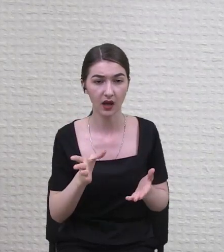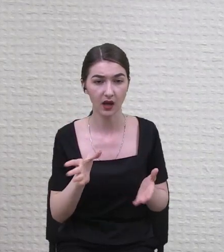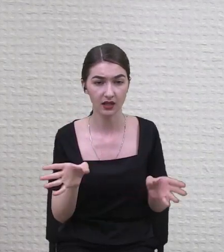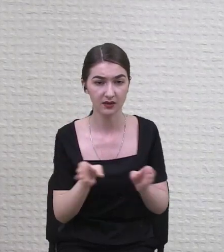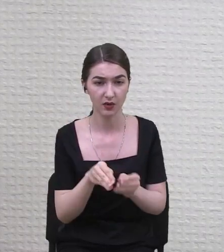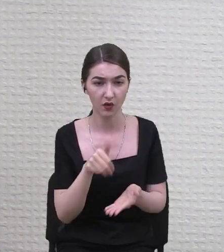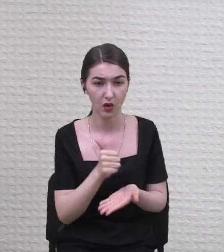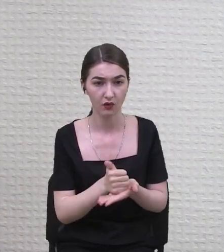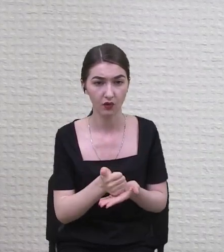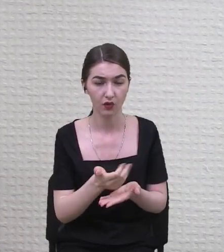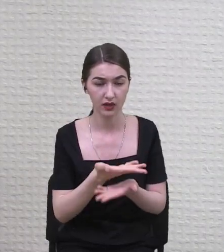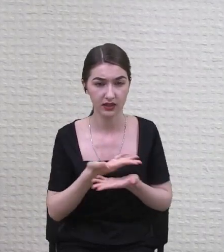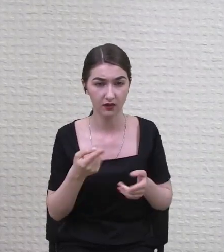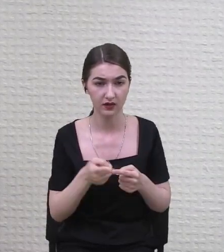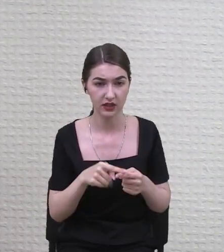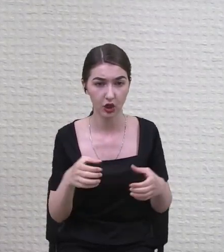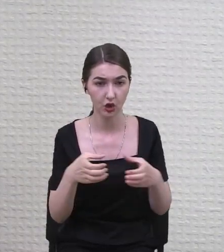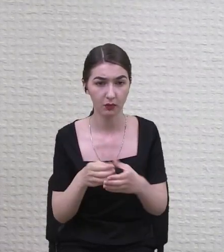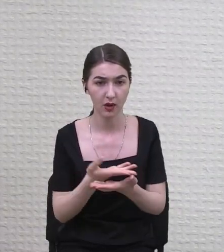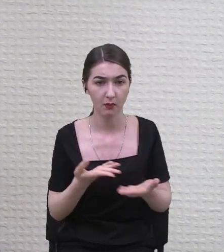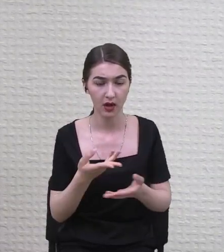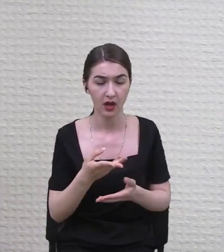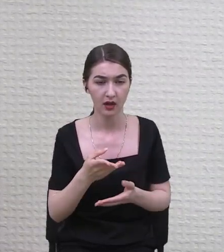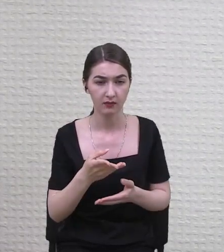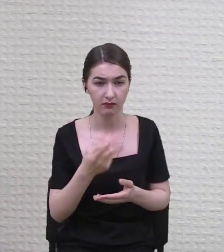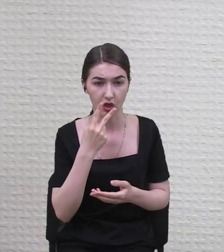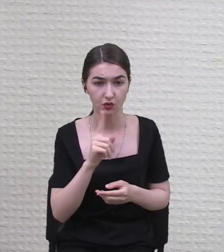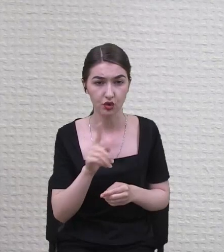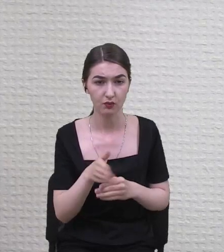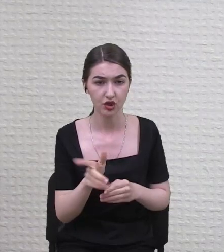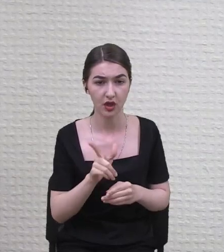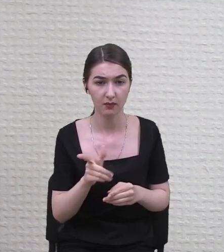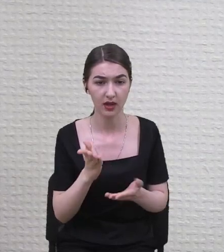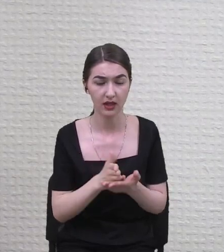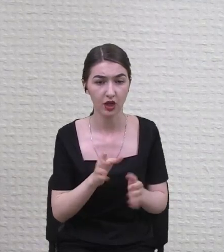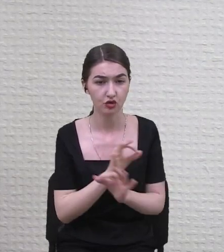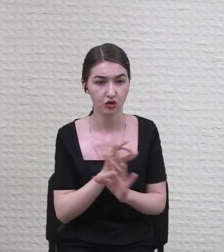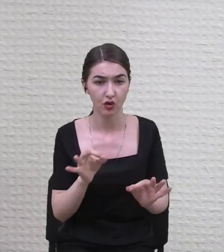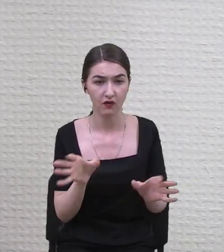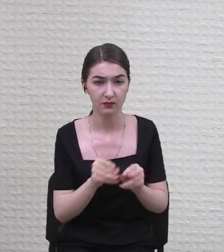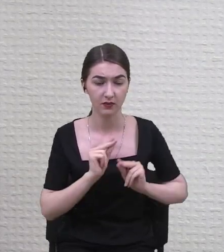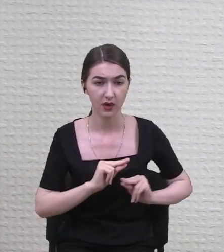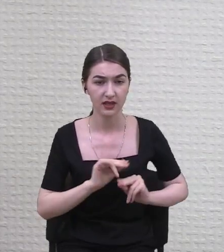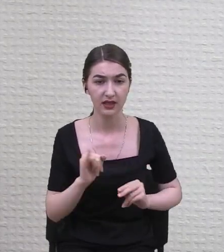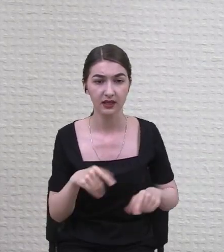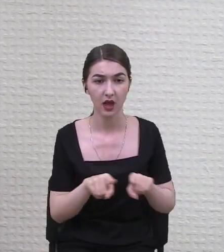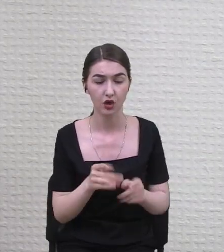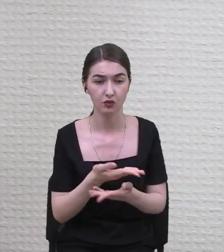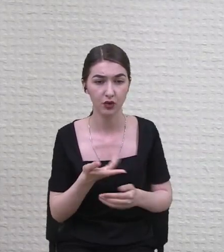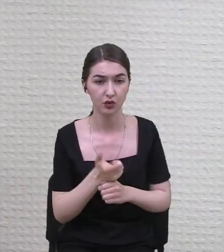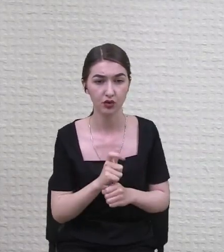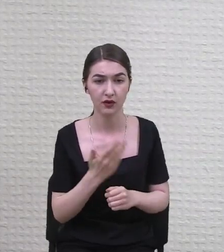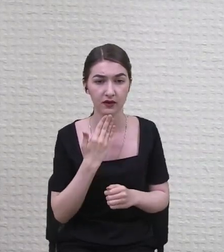great collaboration between us and them. And of course, finally, also thank you to the Ministry of Foreign Affairs of